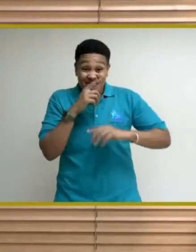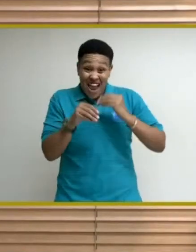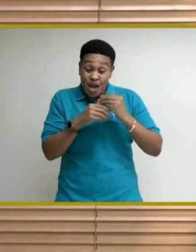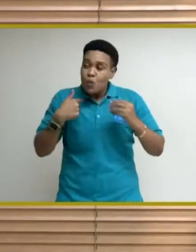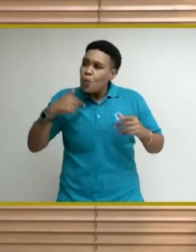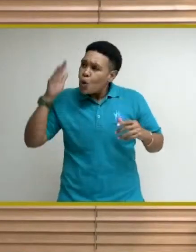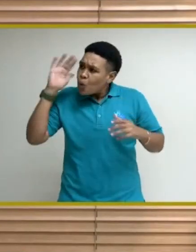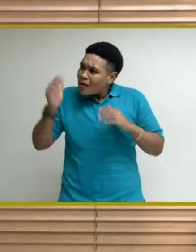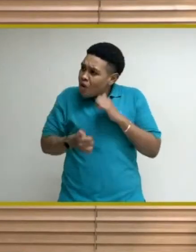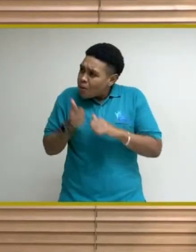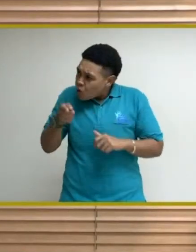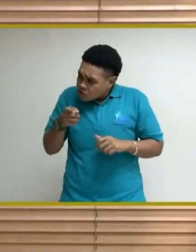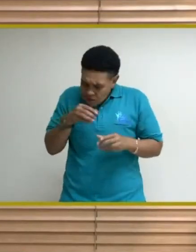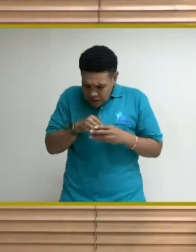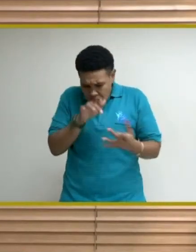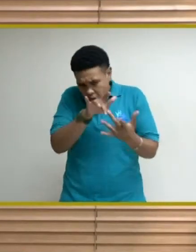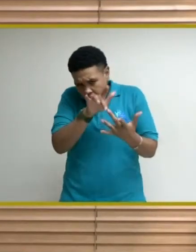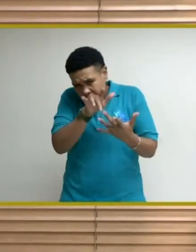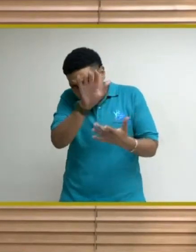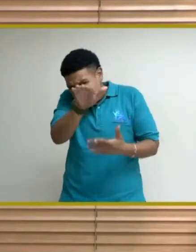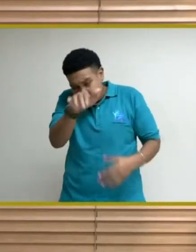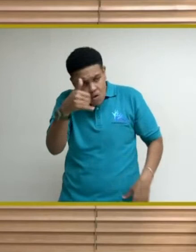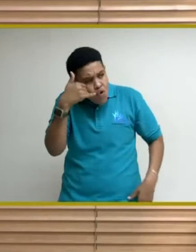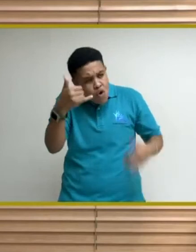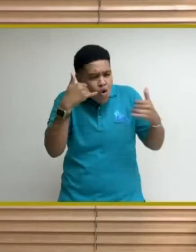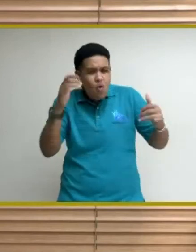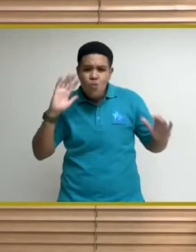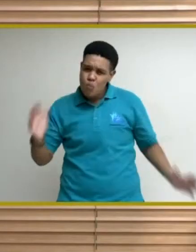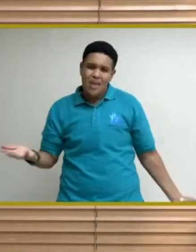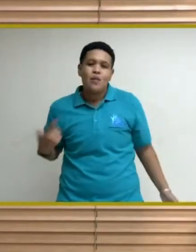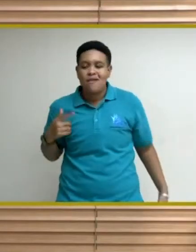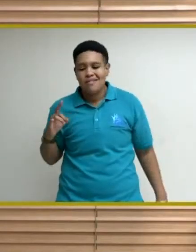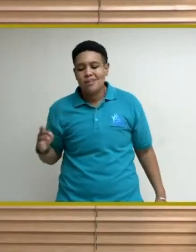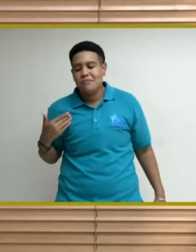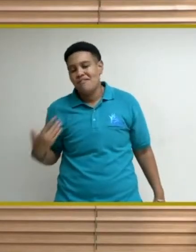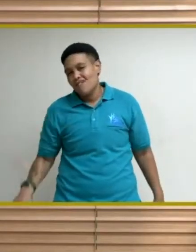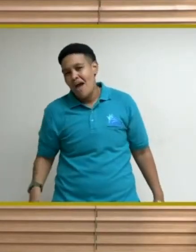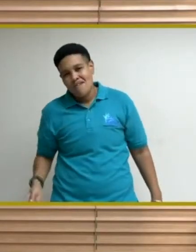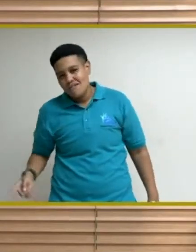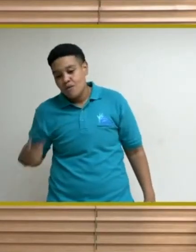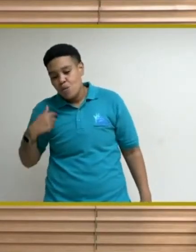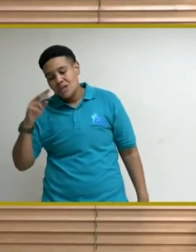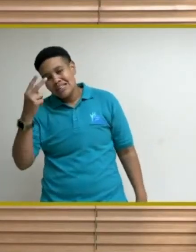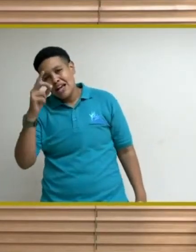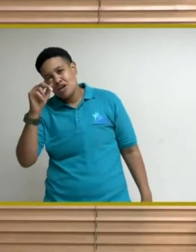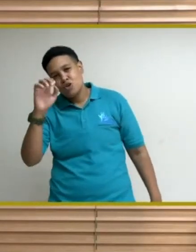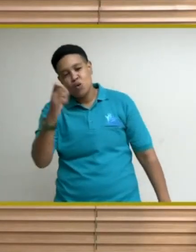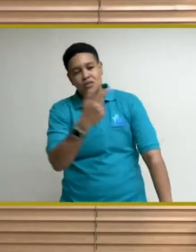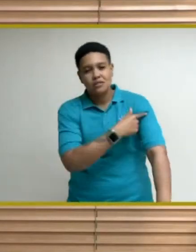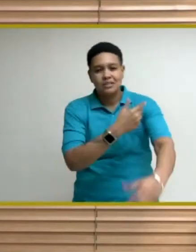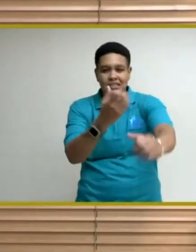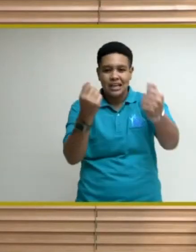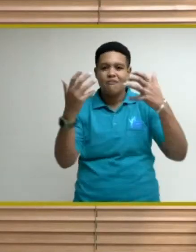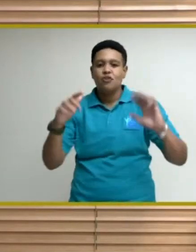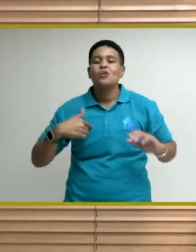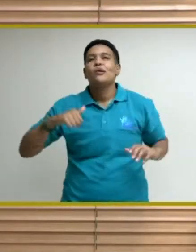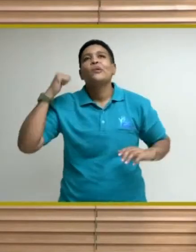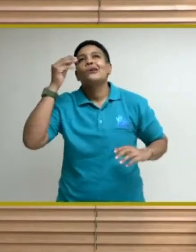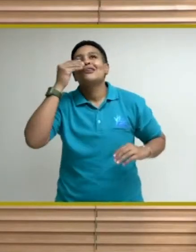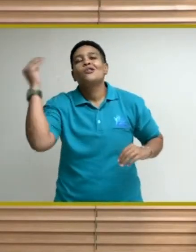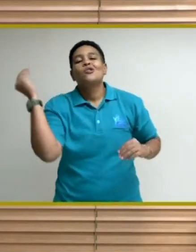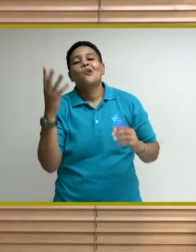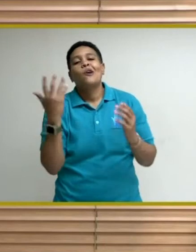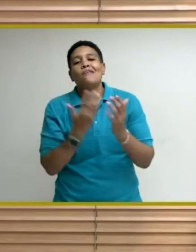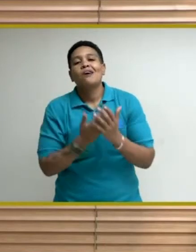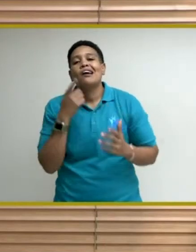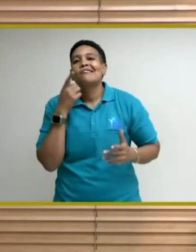for the most part, make contact with you. So we want you to take your second dose. We're not going to ignore the fact that